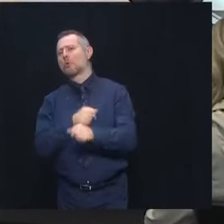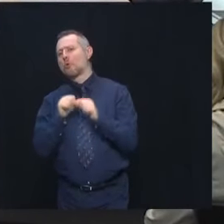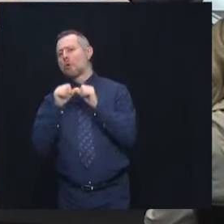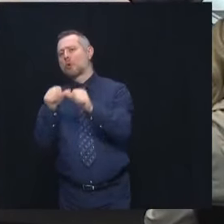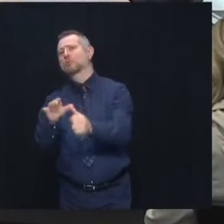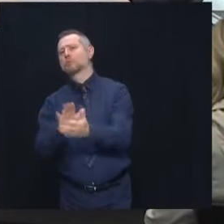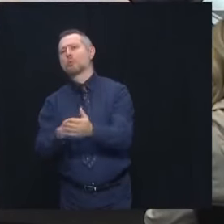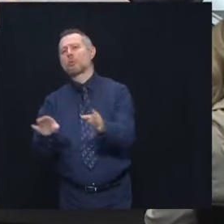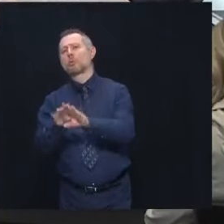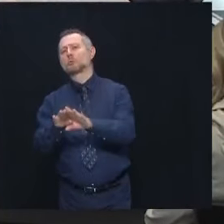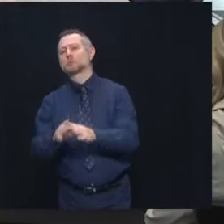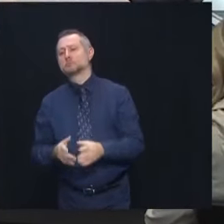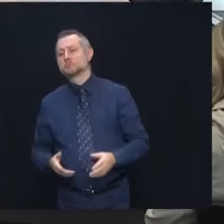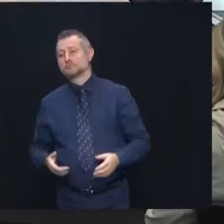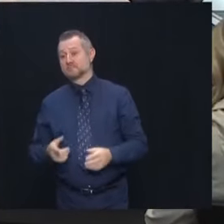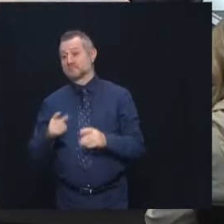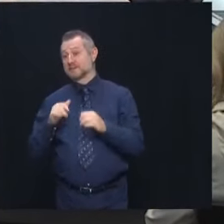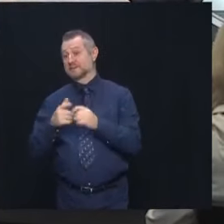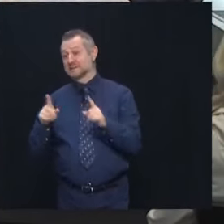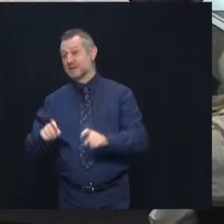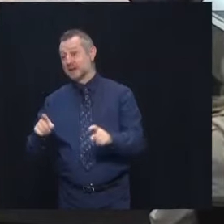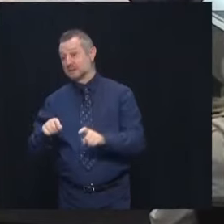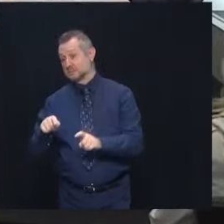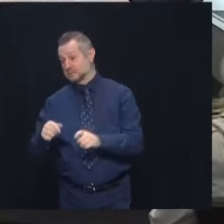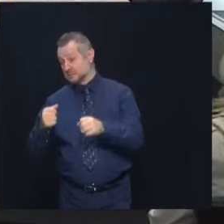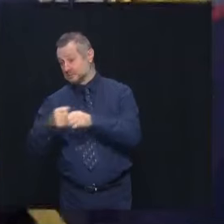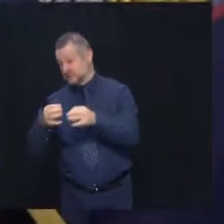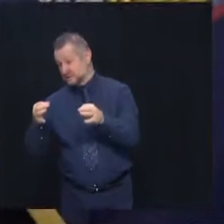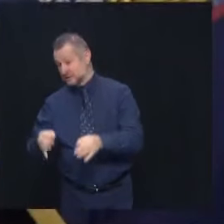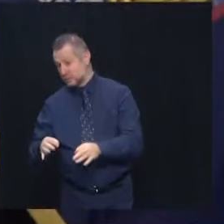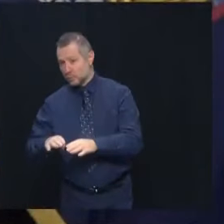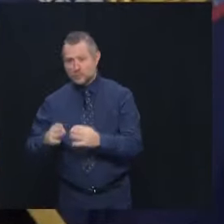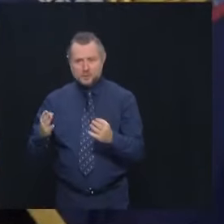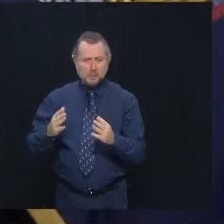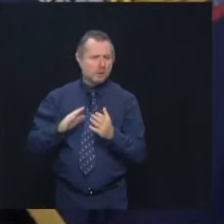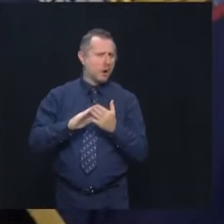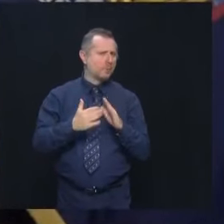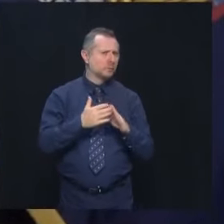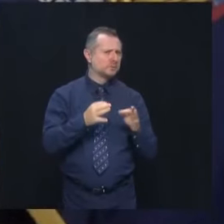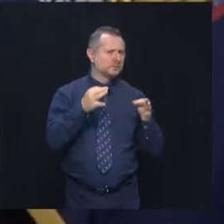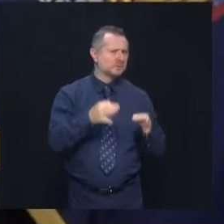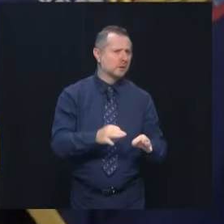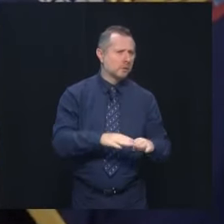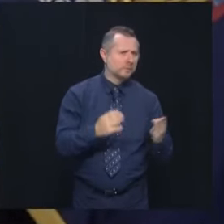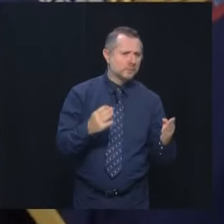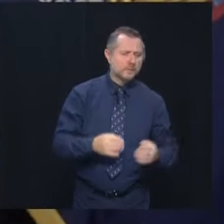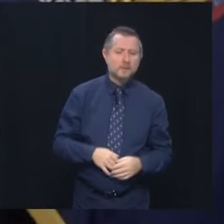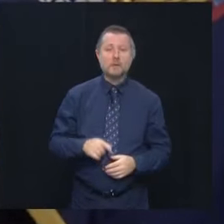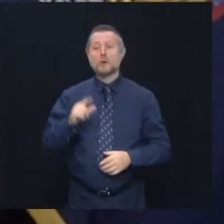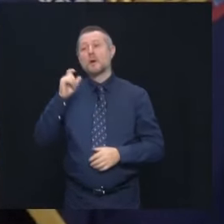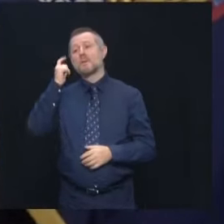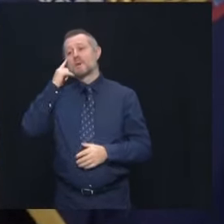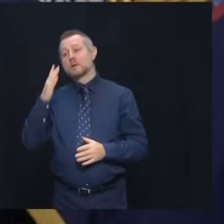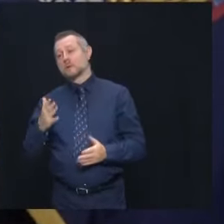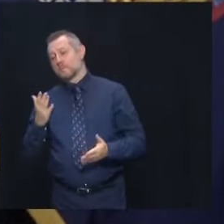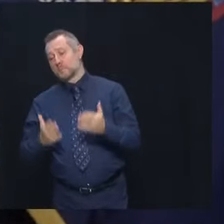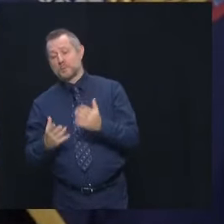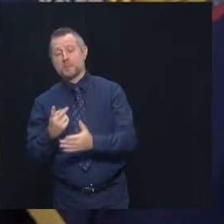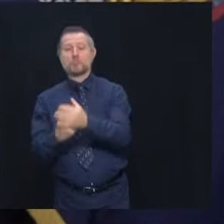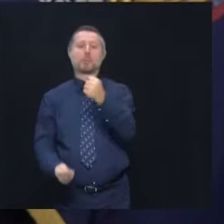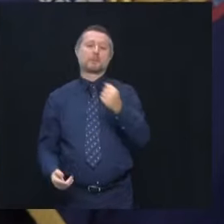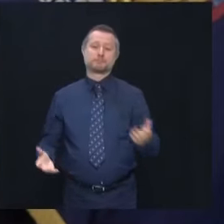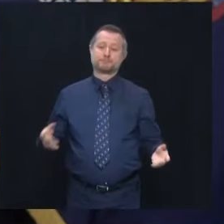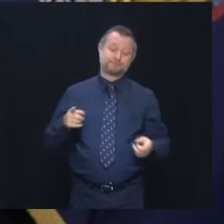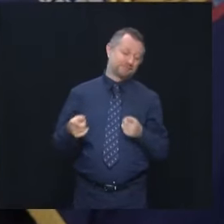in the schools to indicate when they could reopen, or is it the community at large, meaning within the zip codes? I mean, it may be both. We don't know,